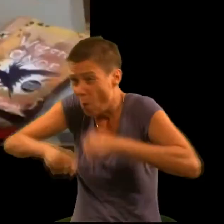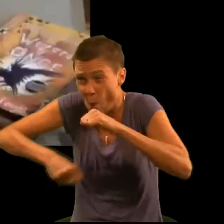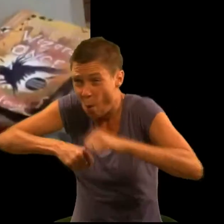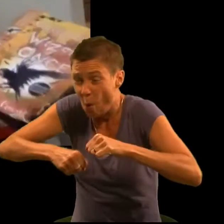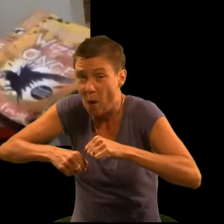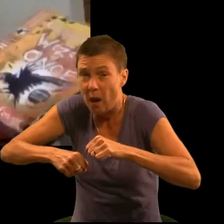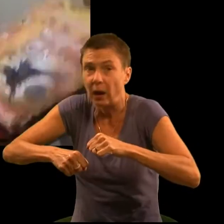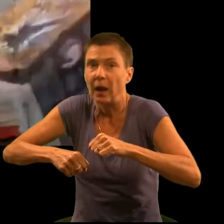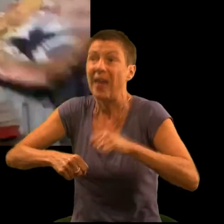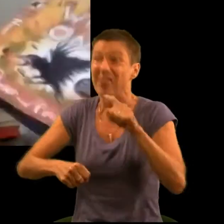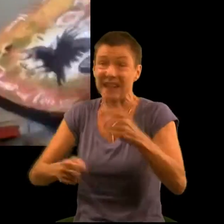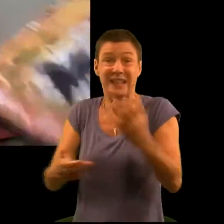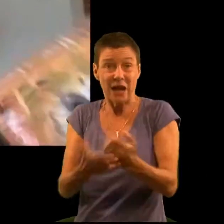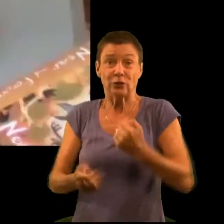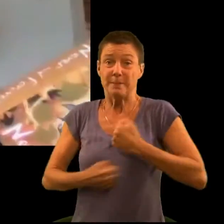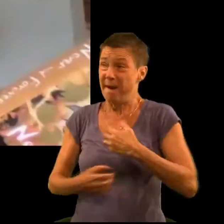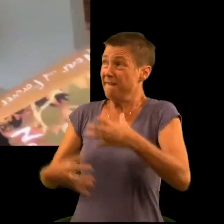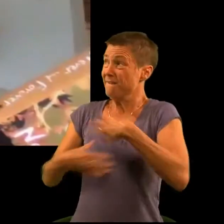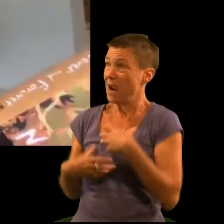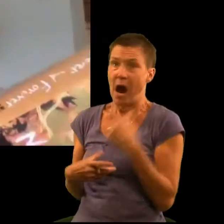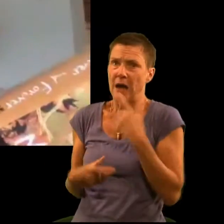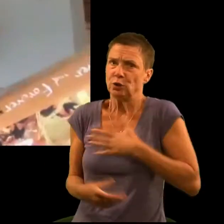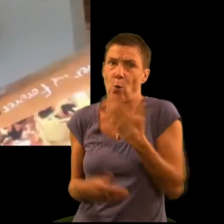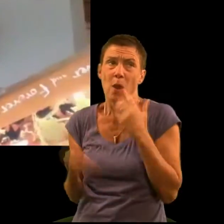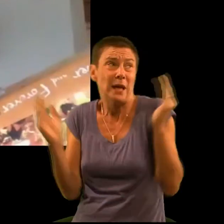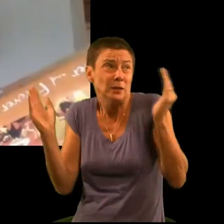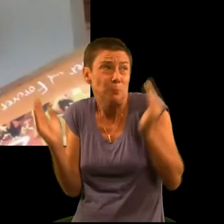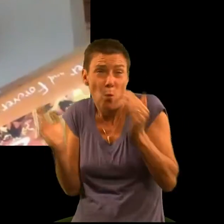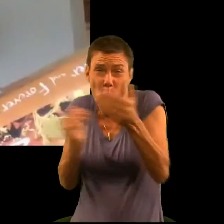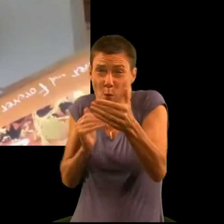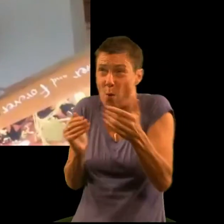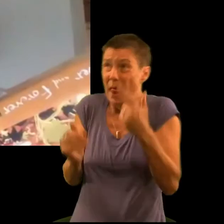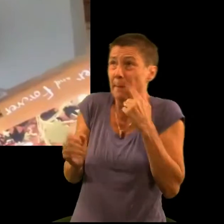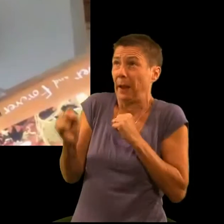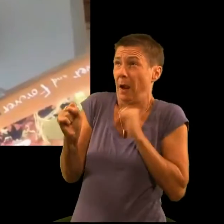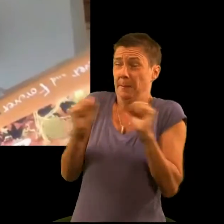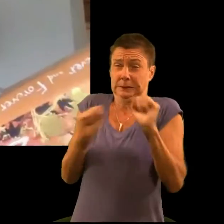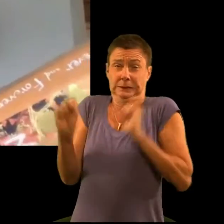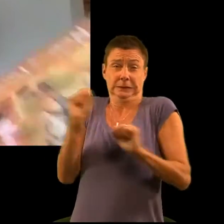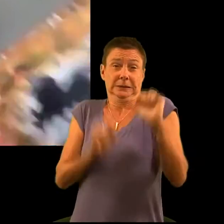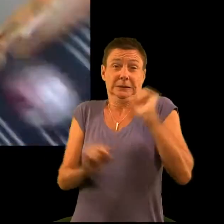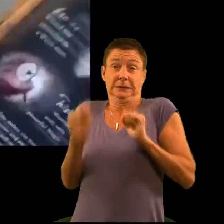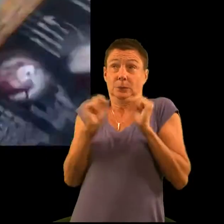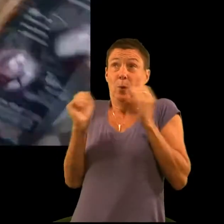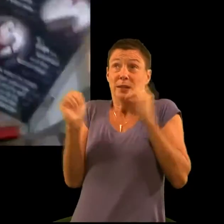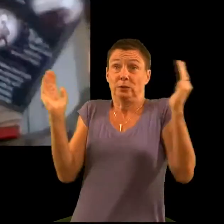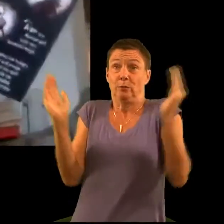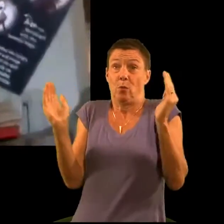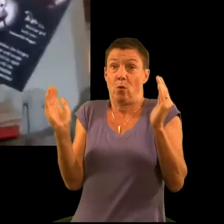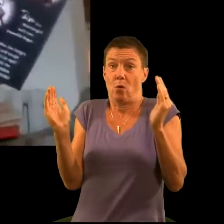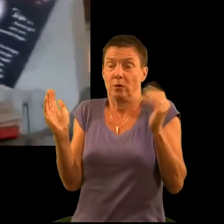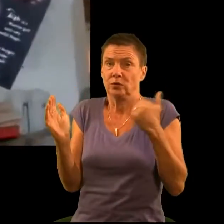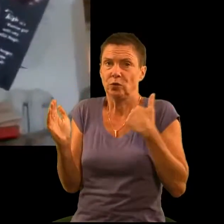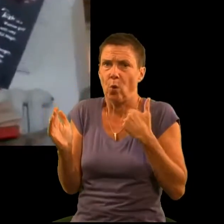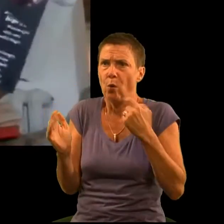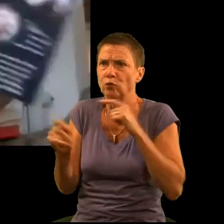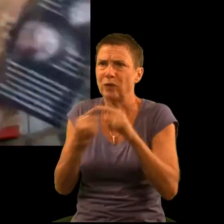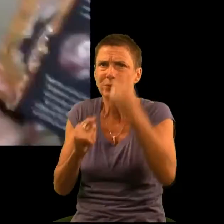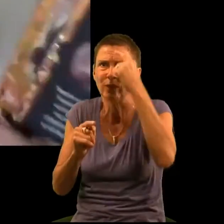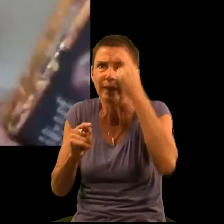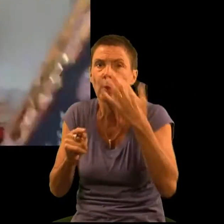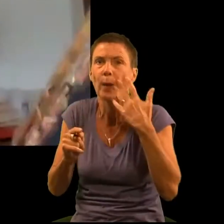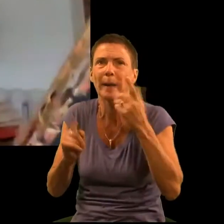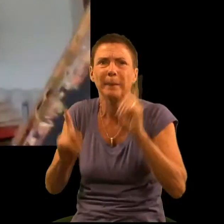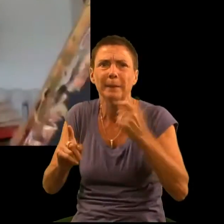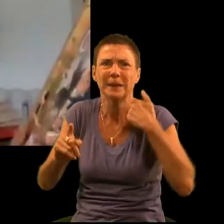actually my nightmare. I'm not very good with small spaces. I get claustrophobic. So imagining, when people